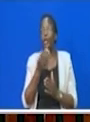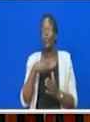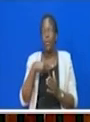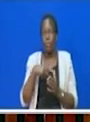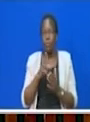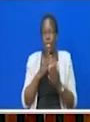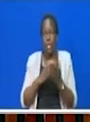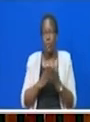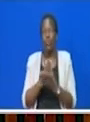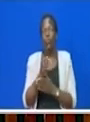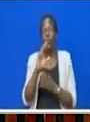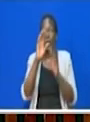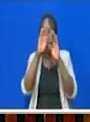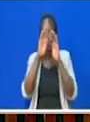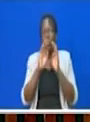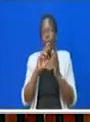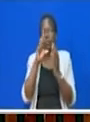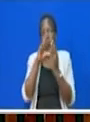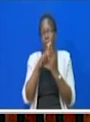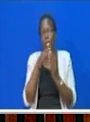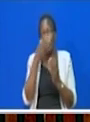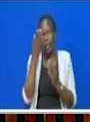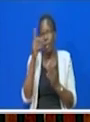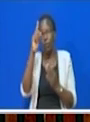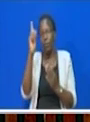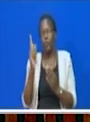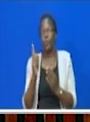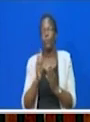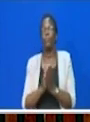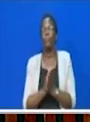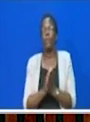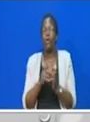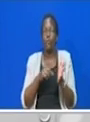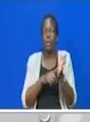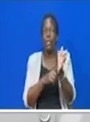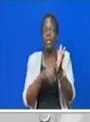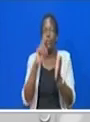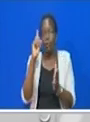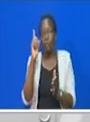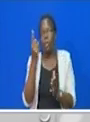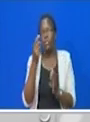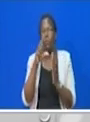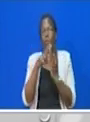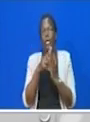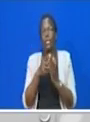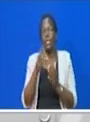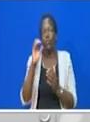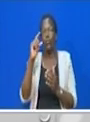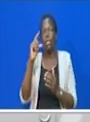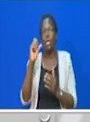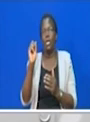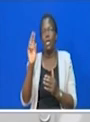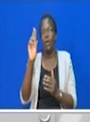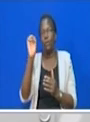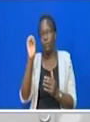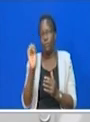you through the key terms in that question. For example, the first one is give. So